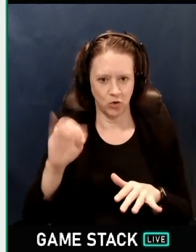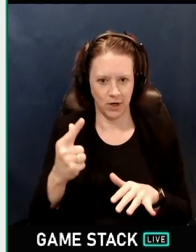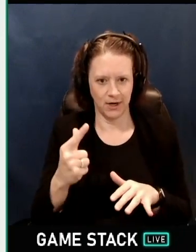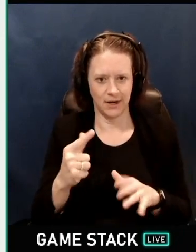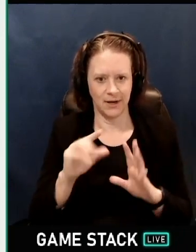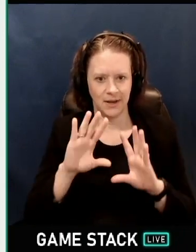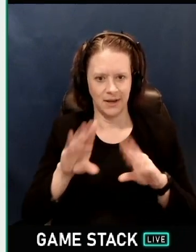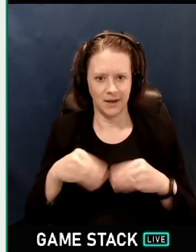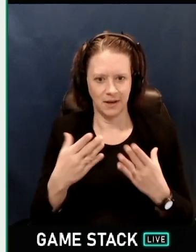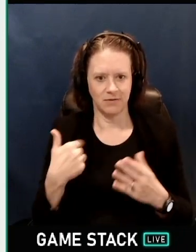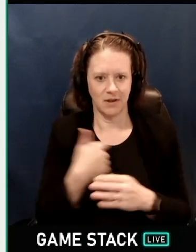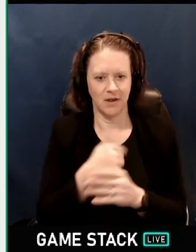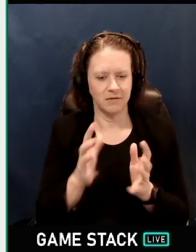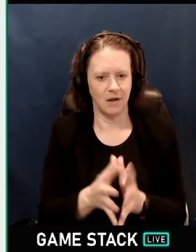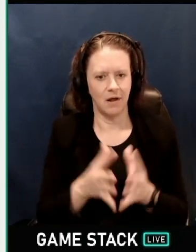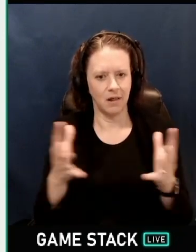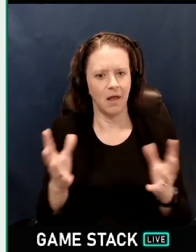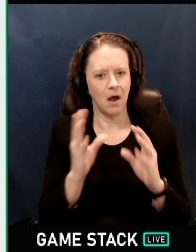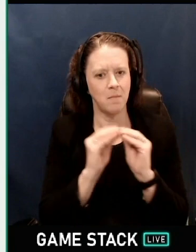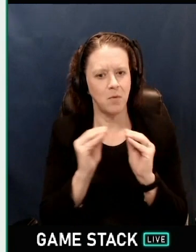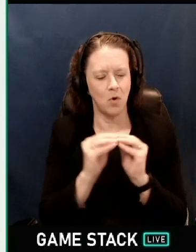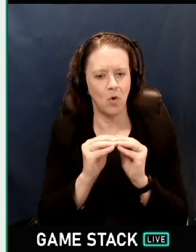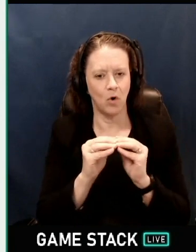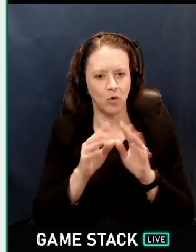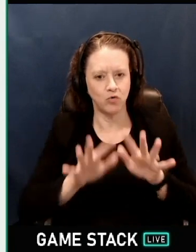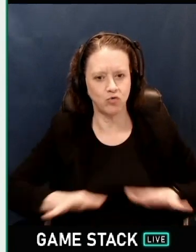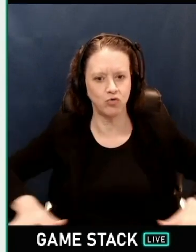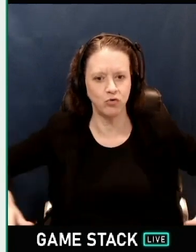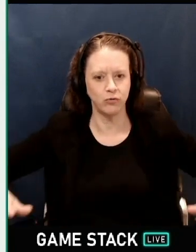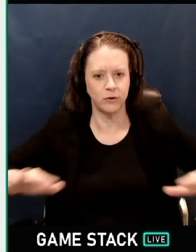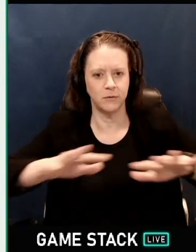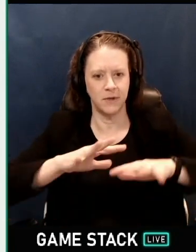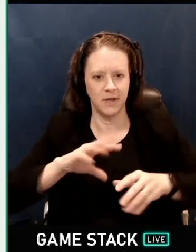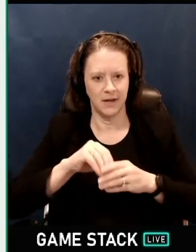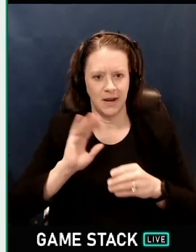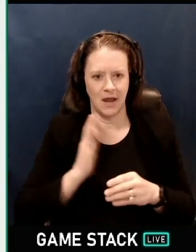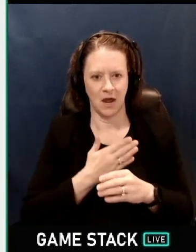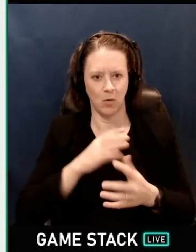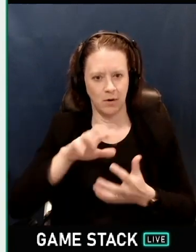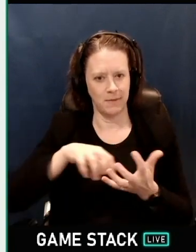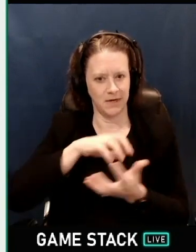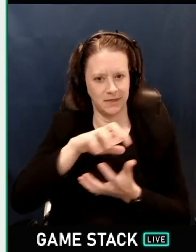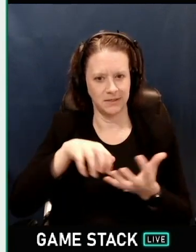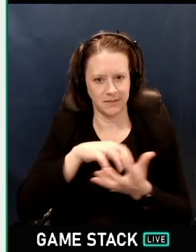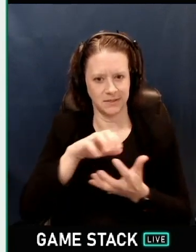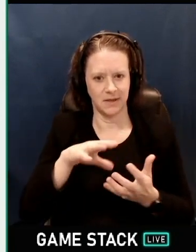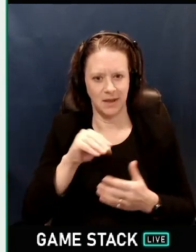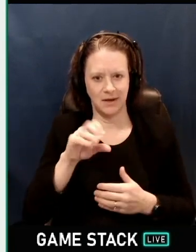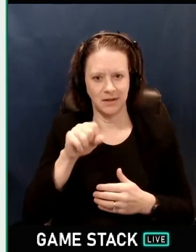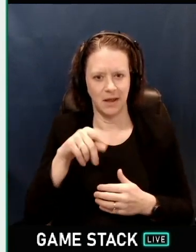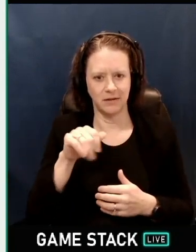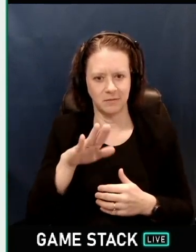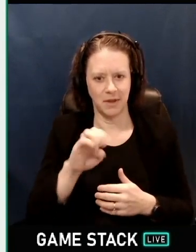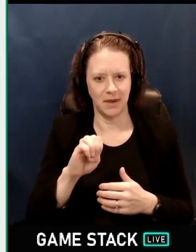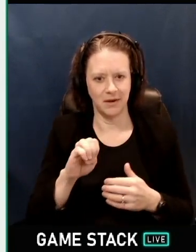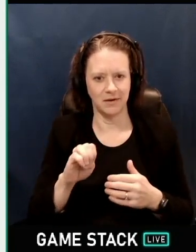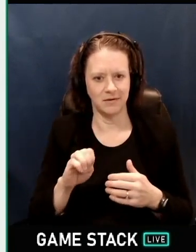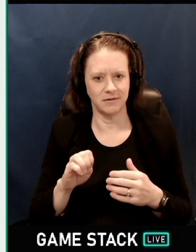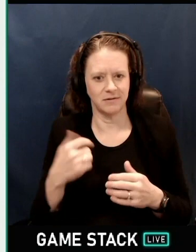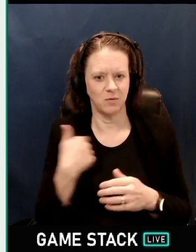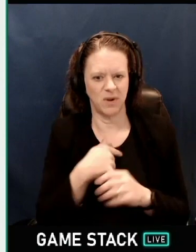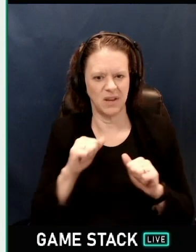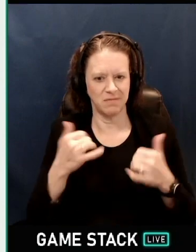lot more room in our mix and space to play with. So we're especially